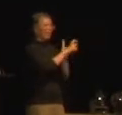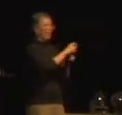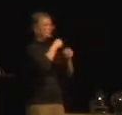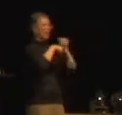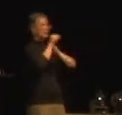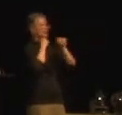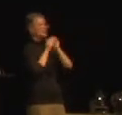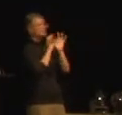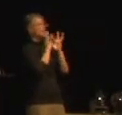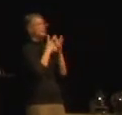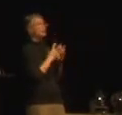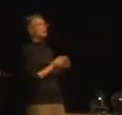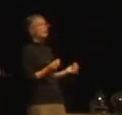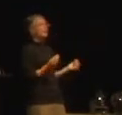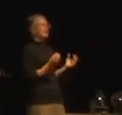disappear.